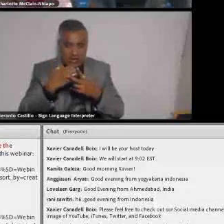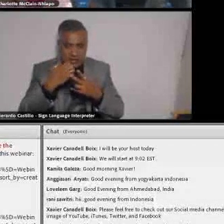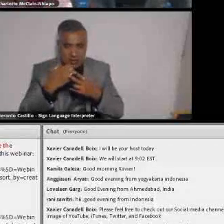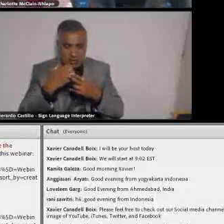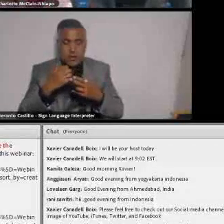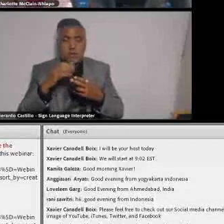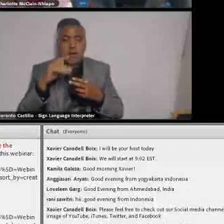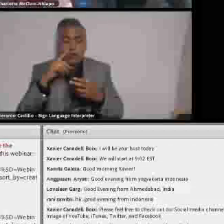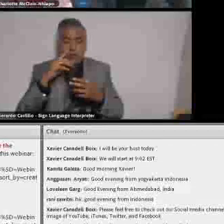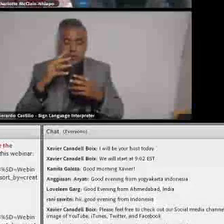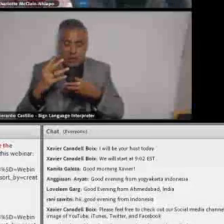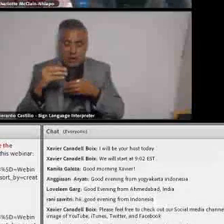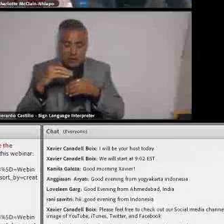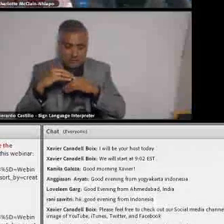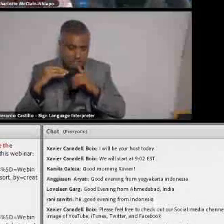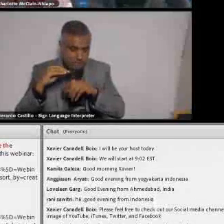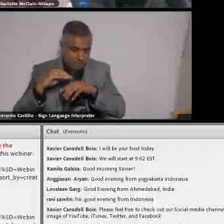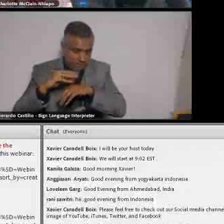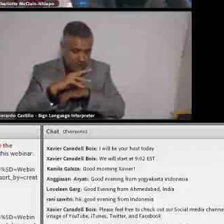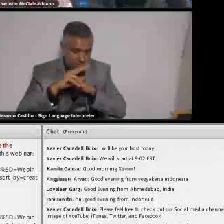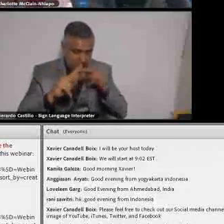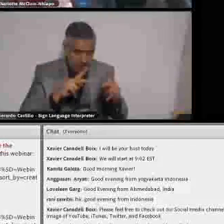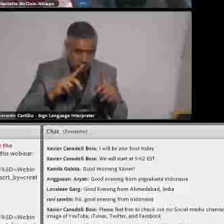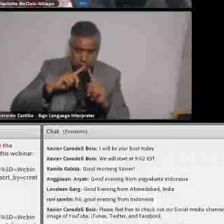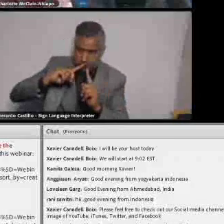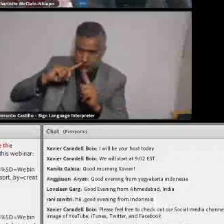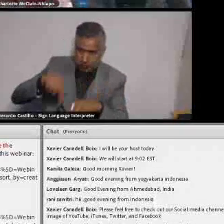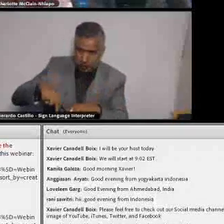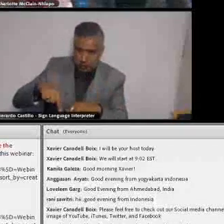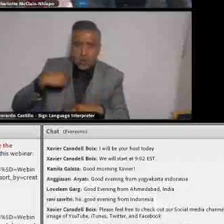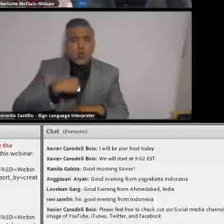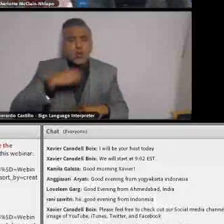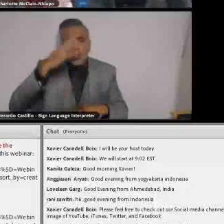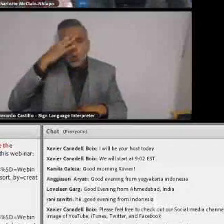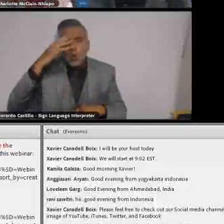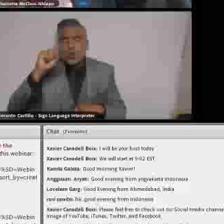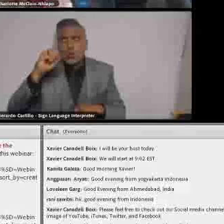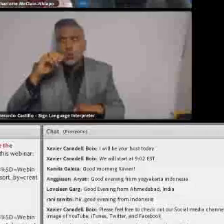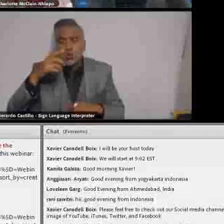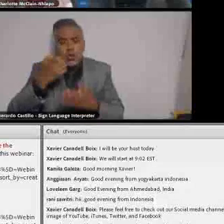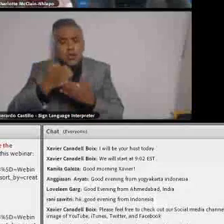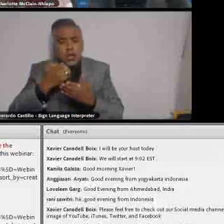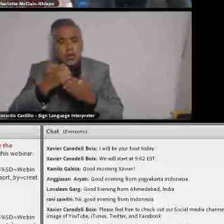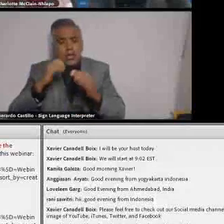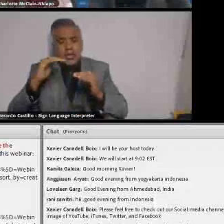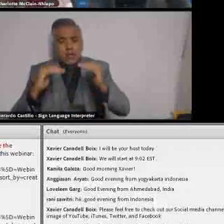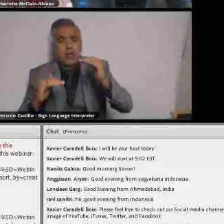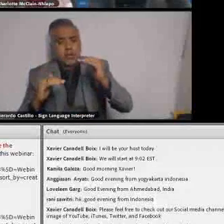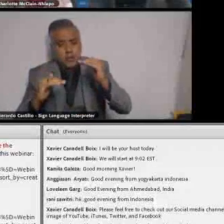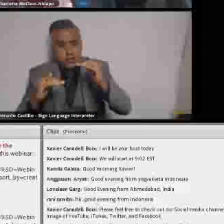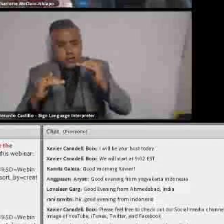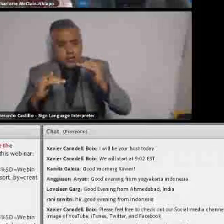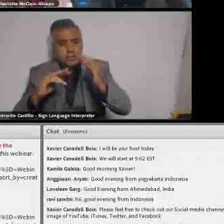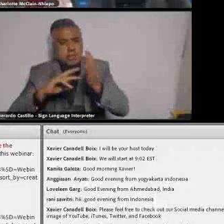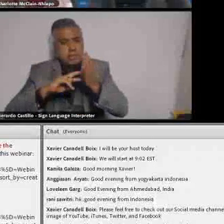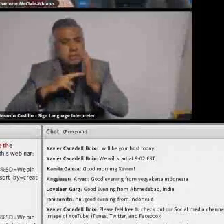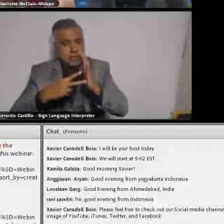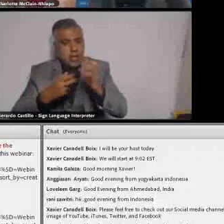affect the ability of individuals to respond. We know that social economic inequalities determine the level of